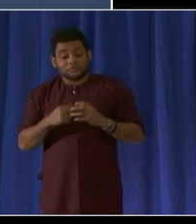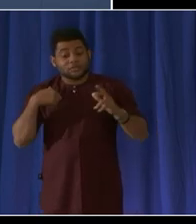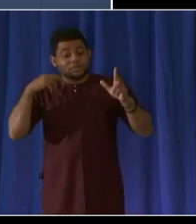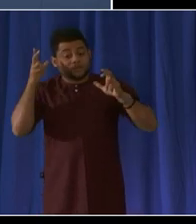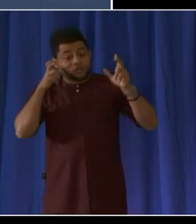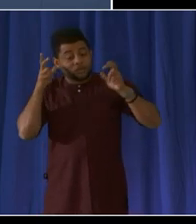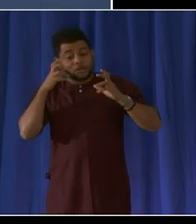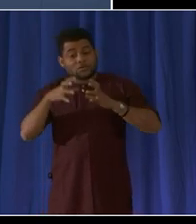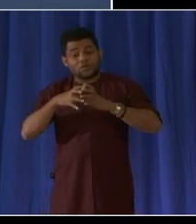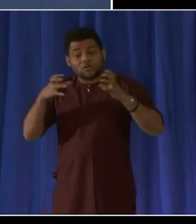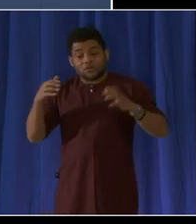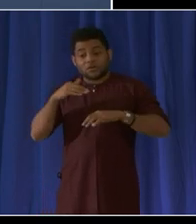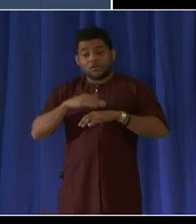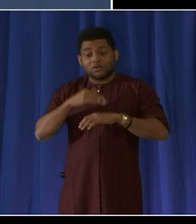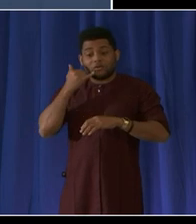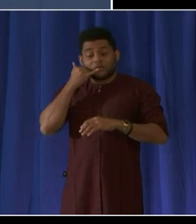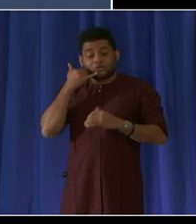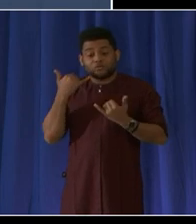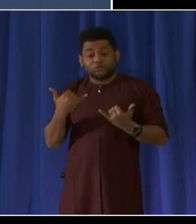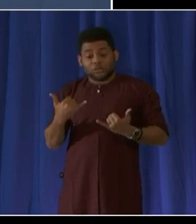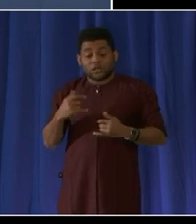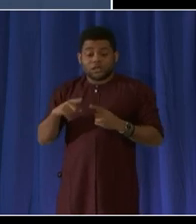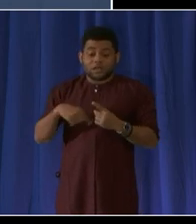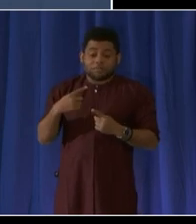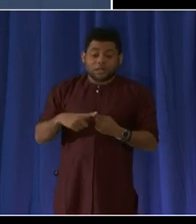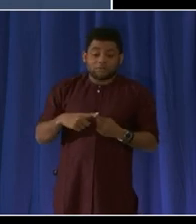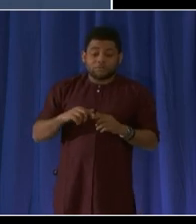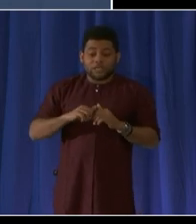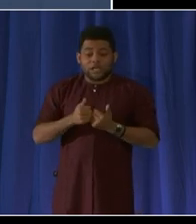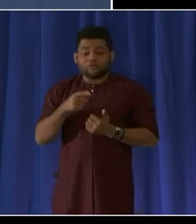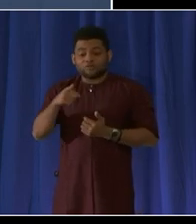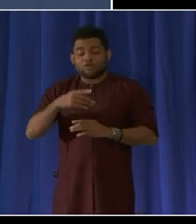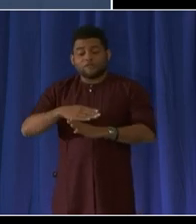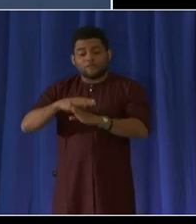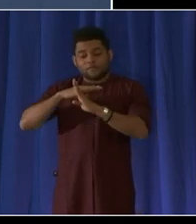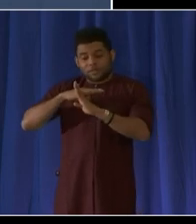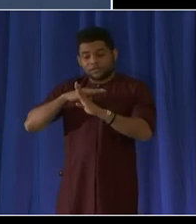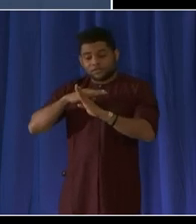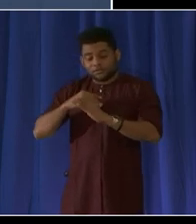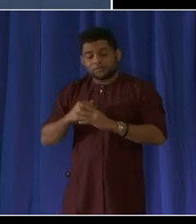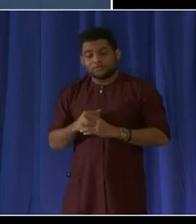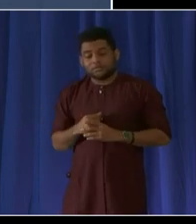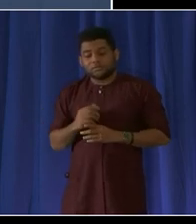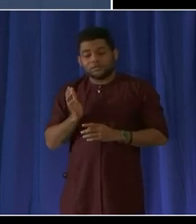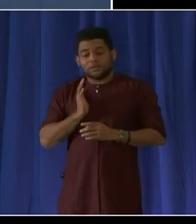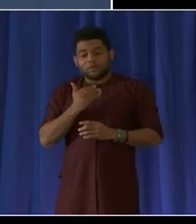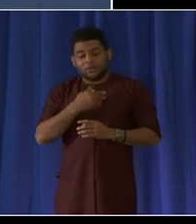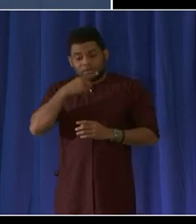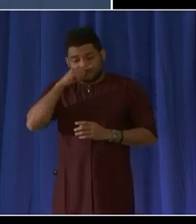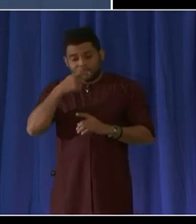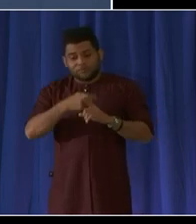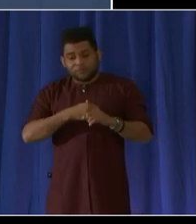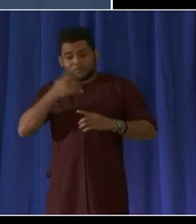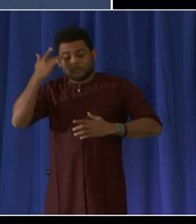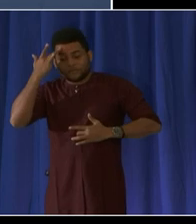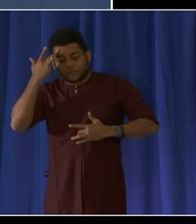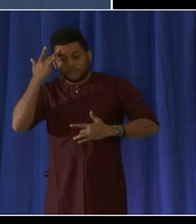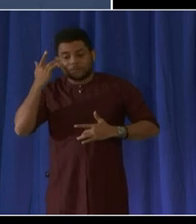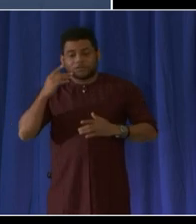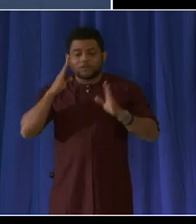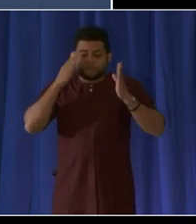on the call about what you're doing to help prevent kids from getting sick in school, on focus on their physical